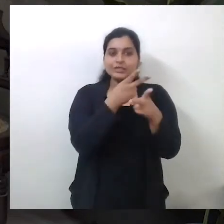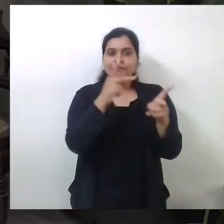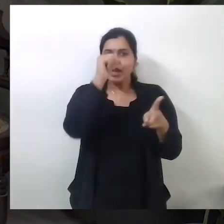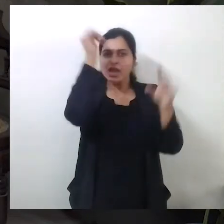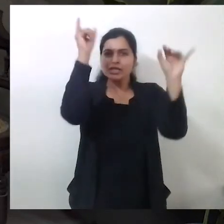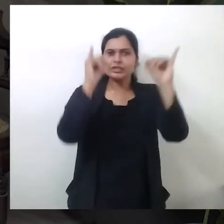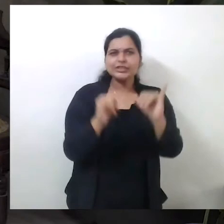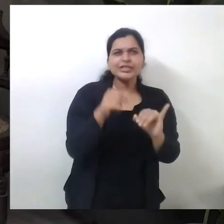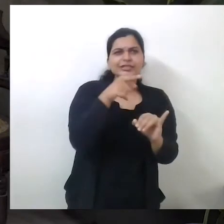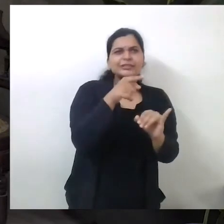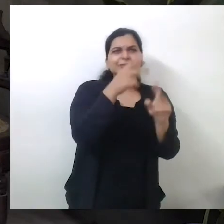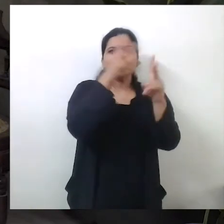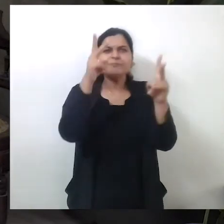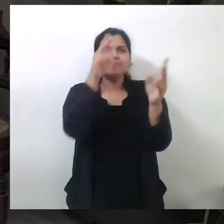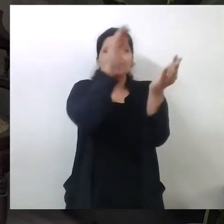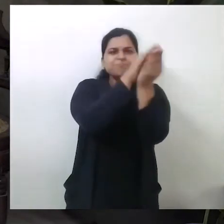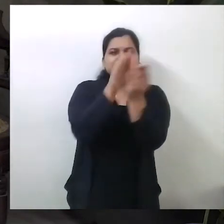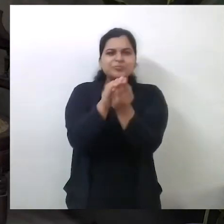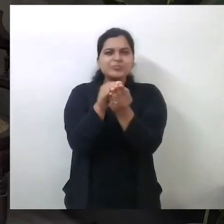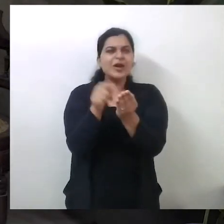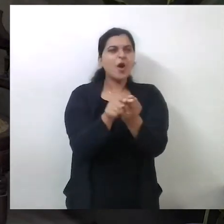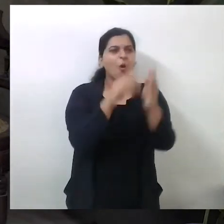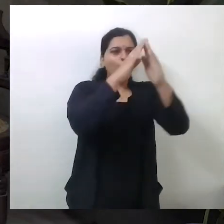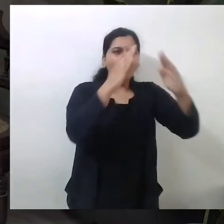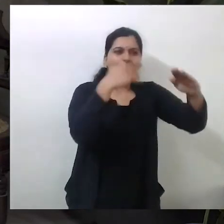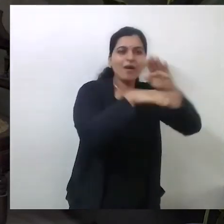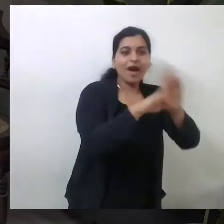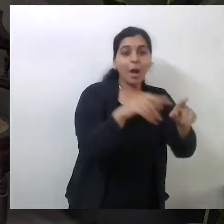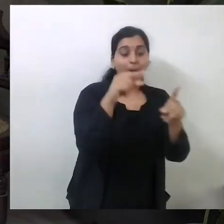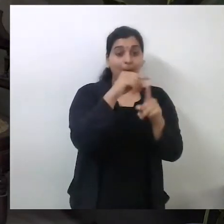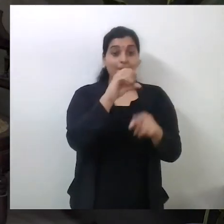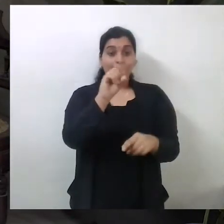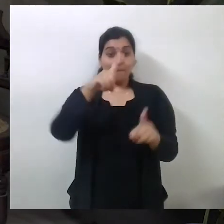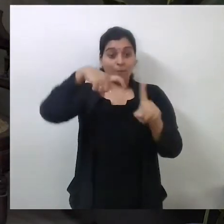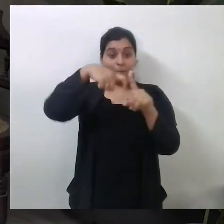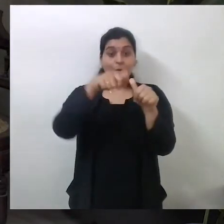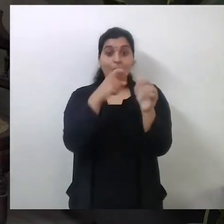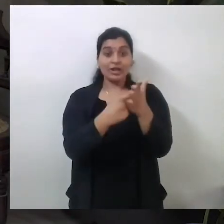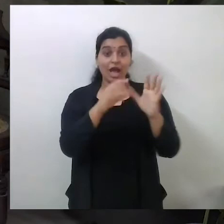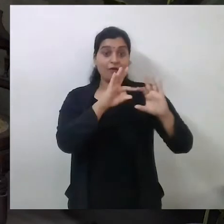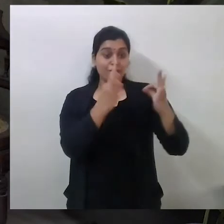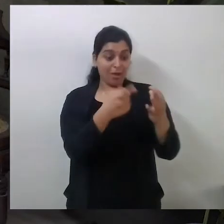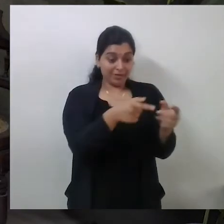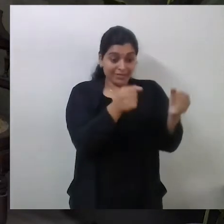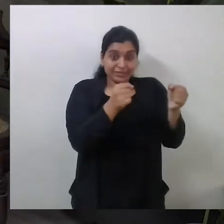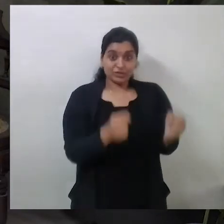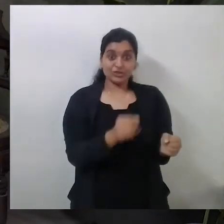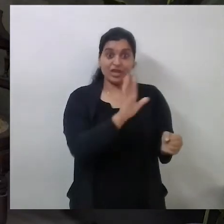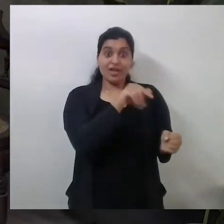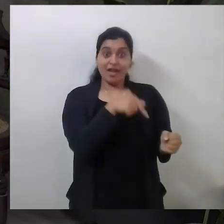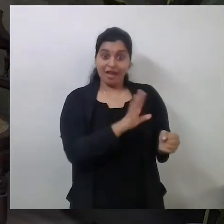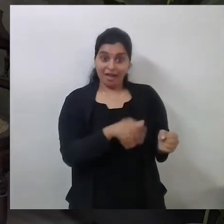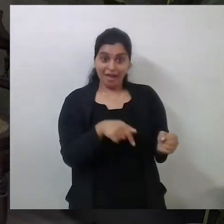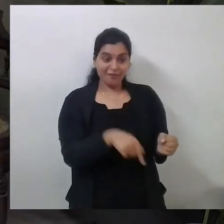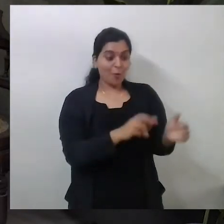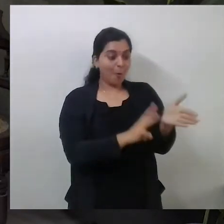country. It's just hidden in the various homes. And we're really lucky that the Podar family had this chair from as far as they can